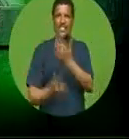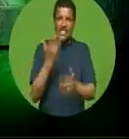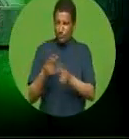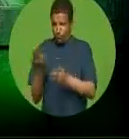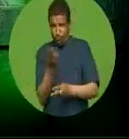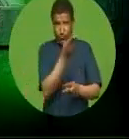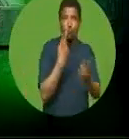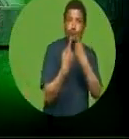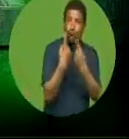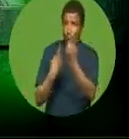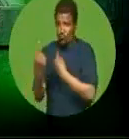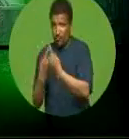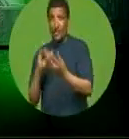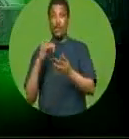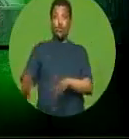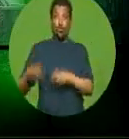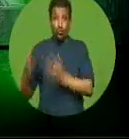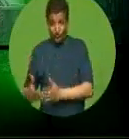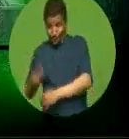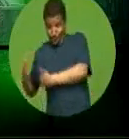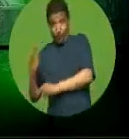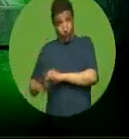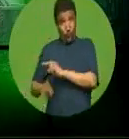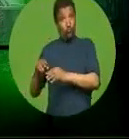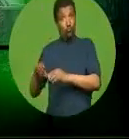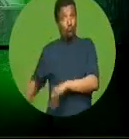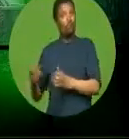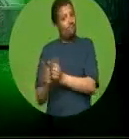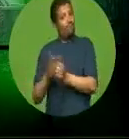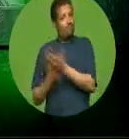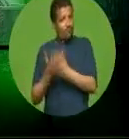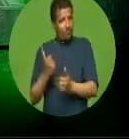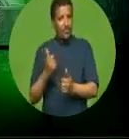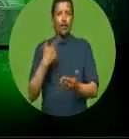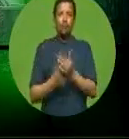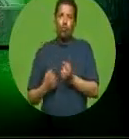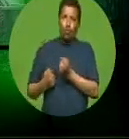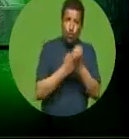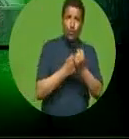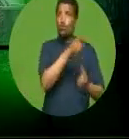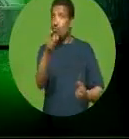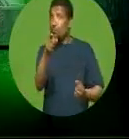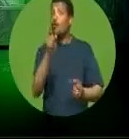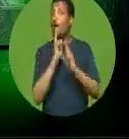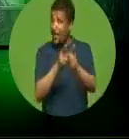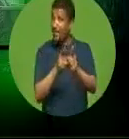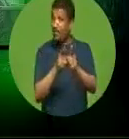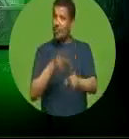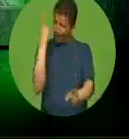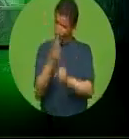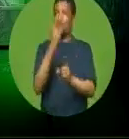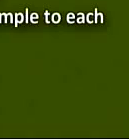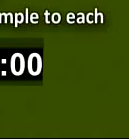pairs, that is, with the student sitting next to you. I want you to support your answer with